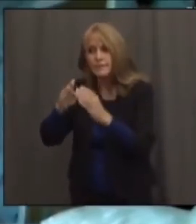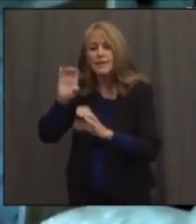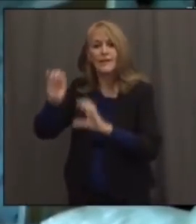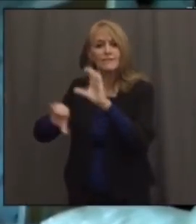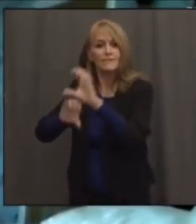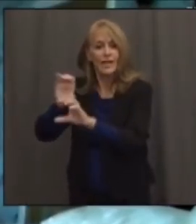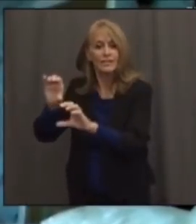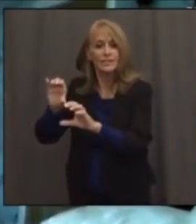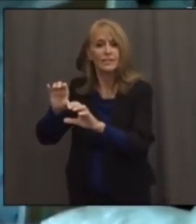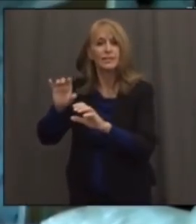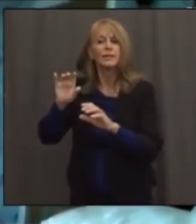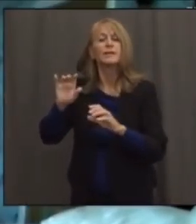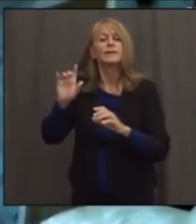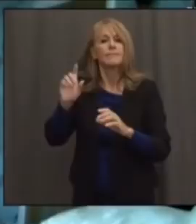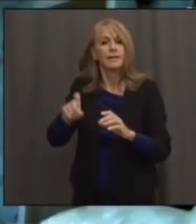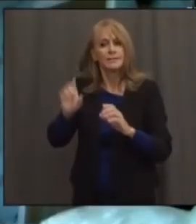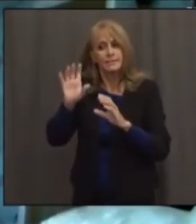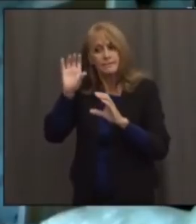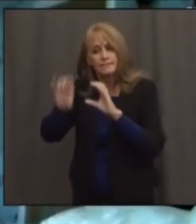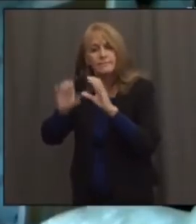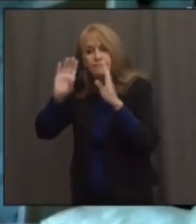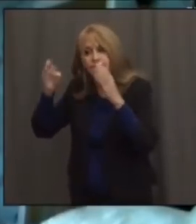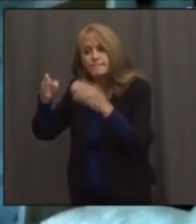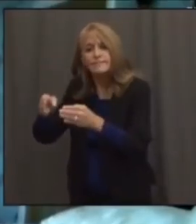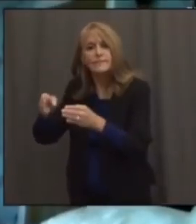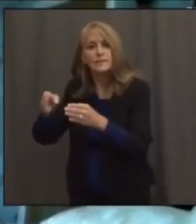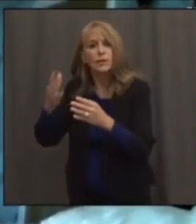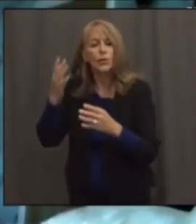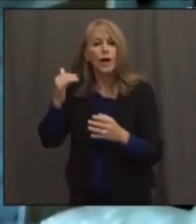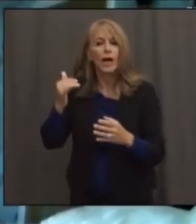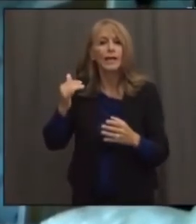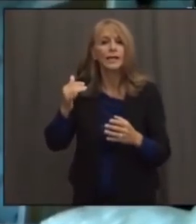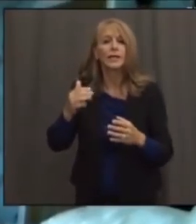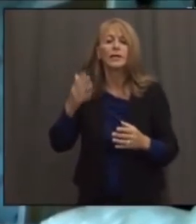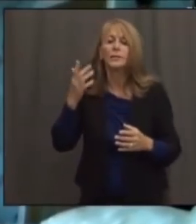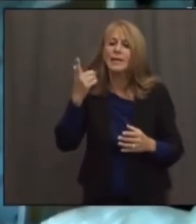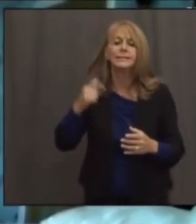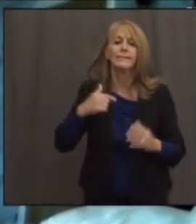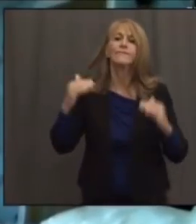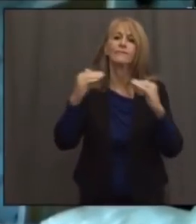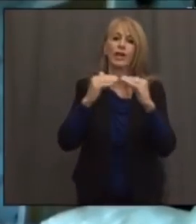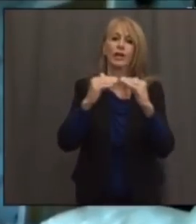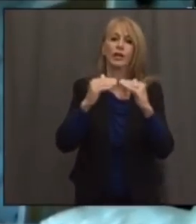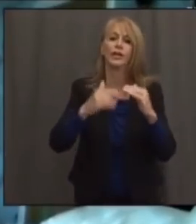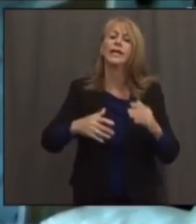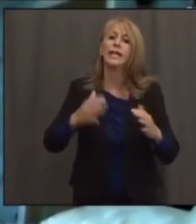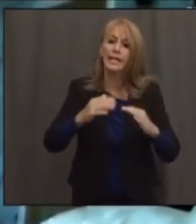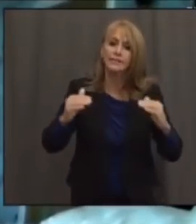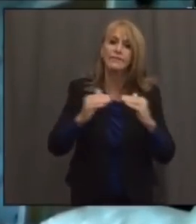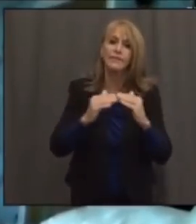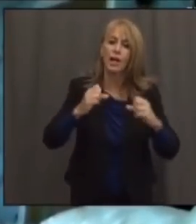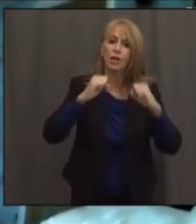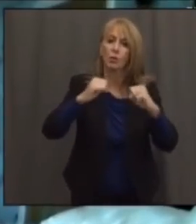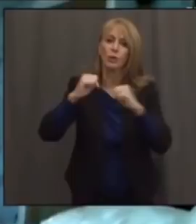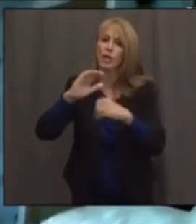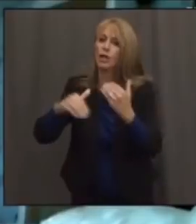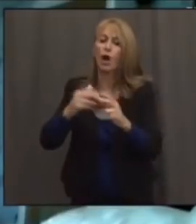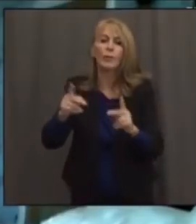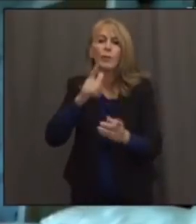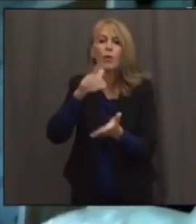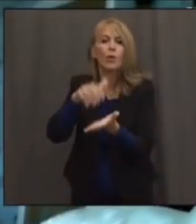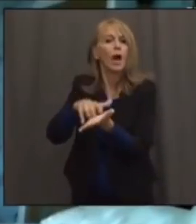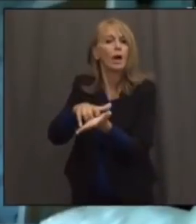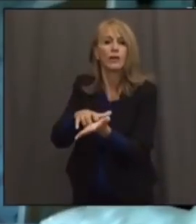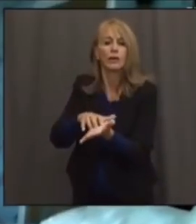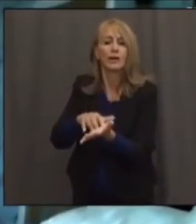not only continue to invest in it, but to do this out of the sense of justice in protecting those who are most vulnerable,